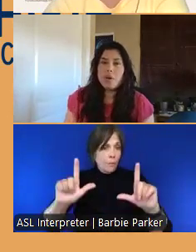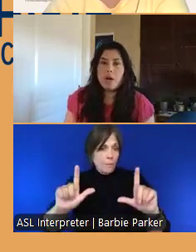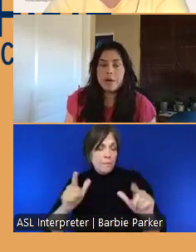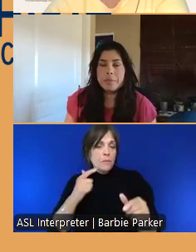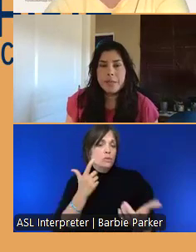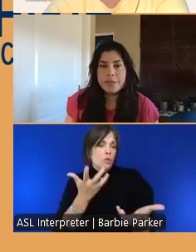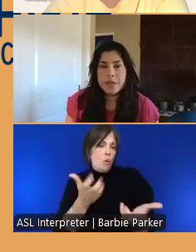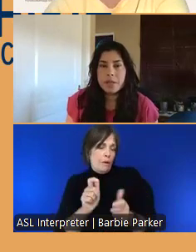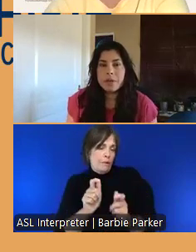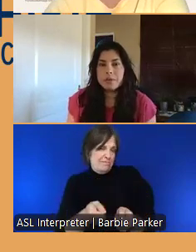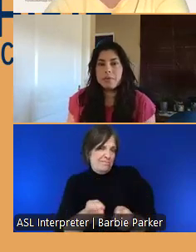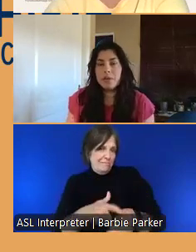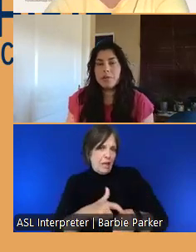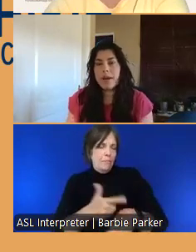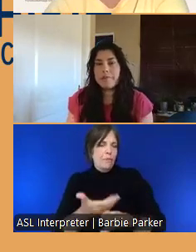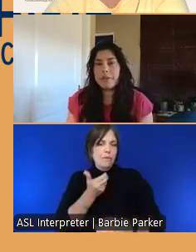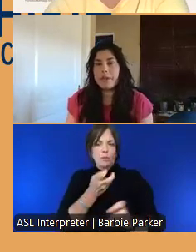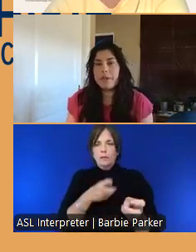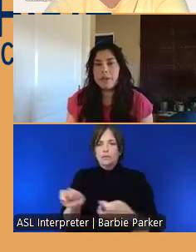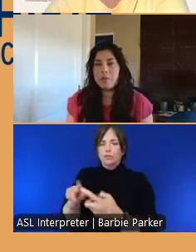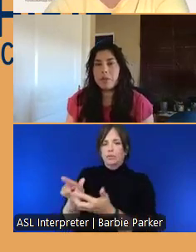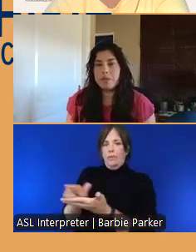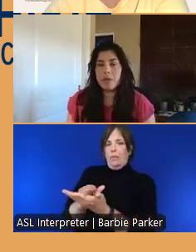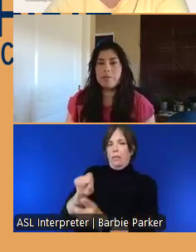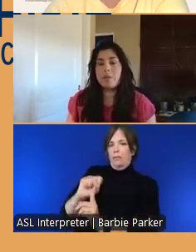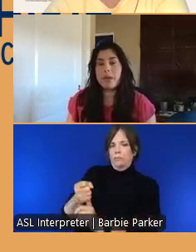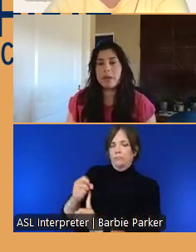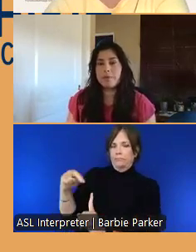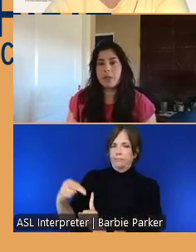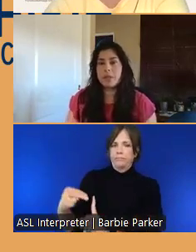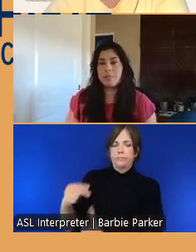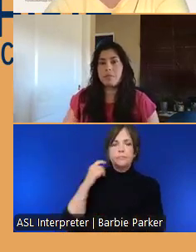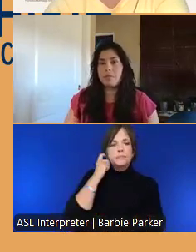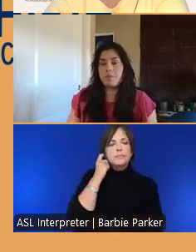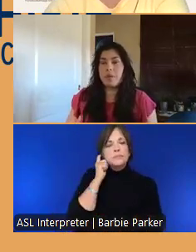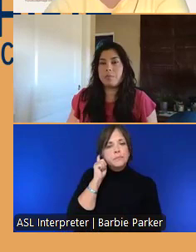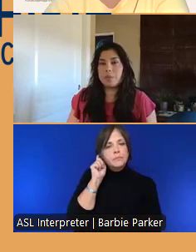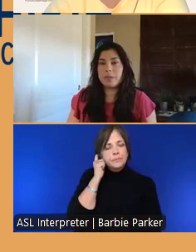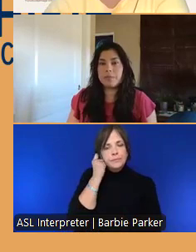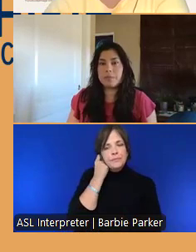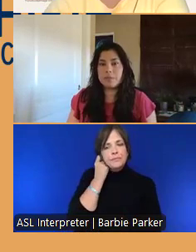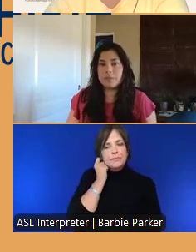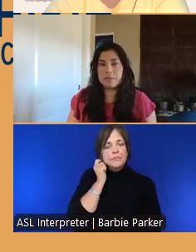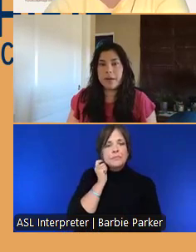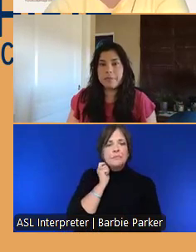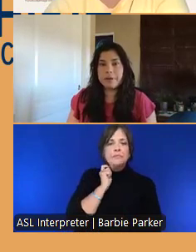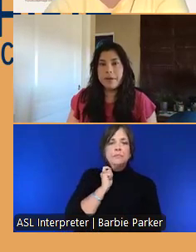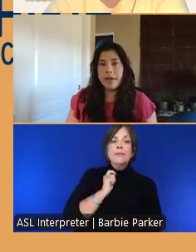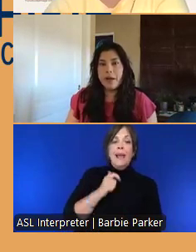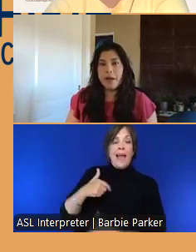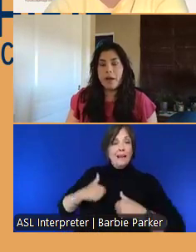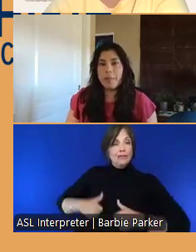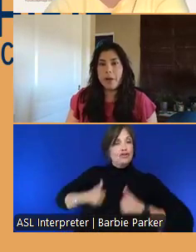Yeah, so in talking about trafficking, I just wanted to kind of go back and relate it from my perspective as a